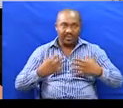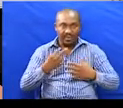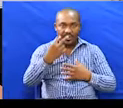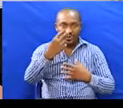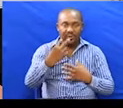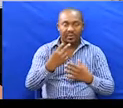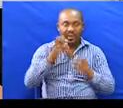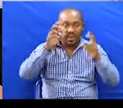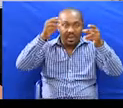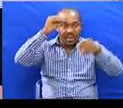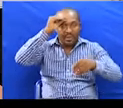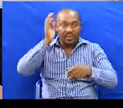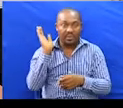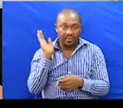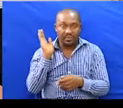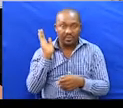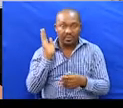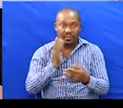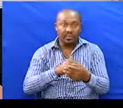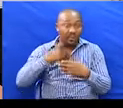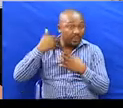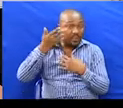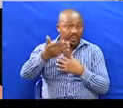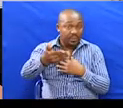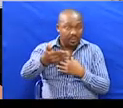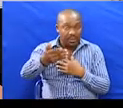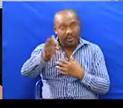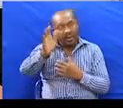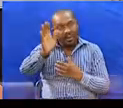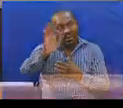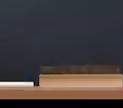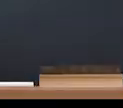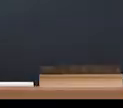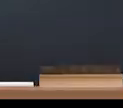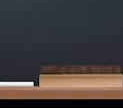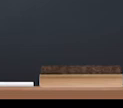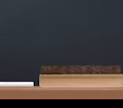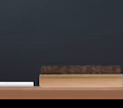Until then, goodbye.